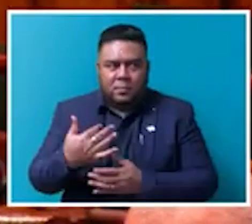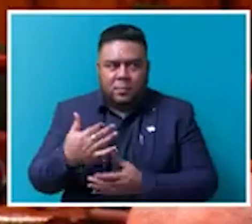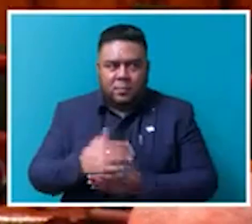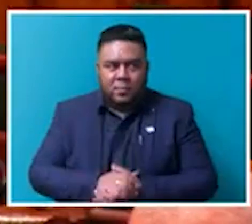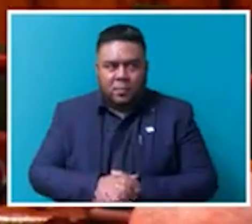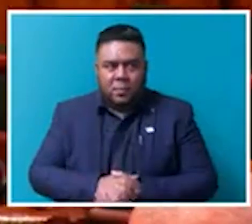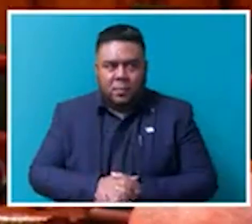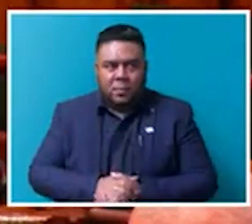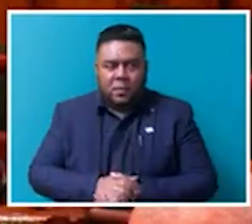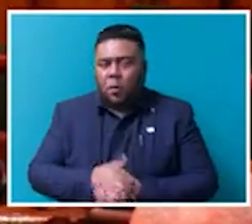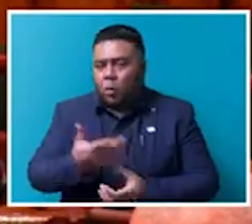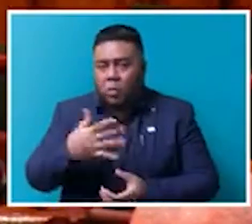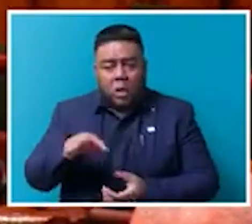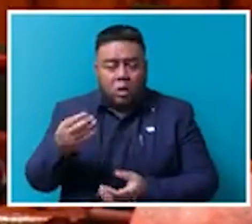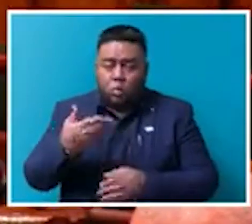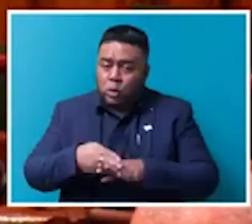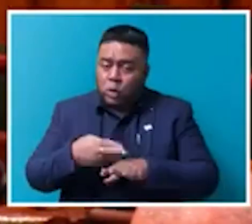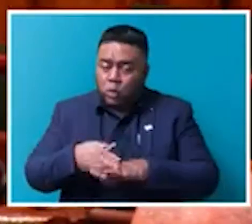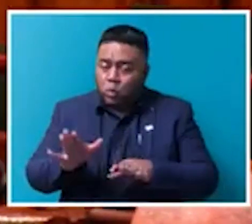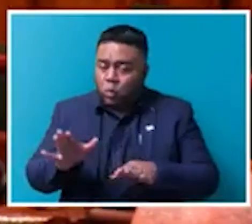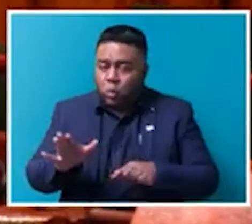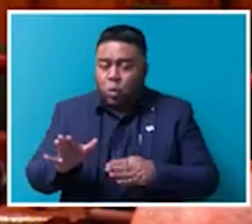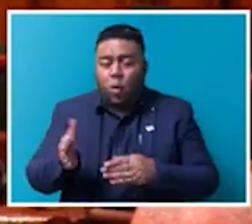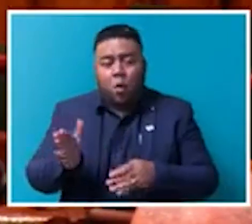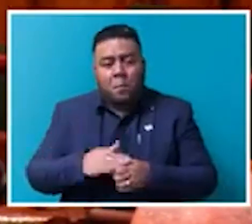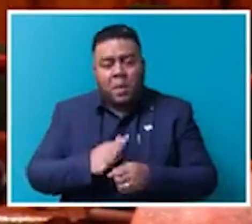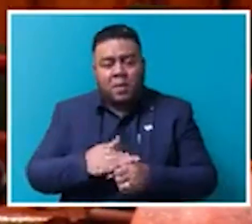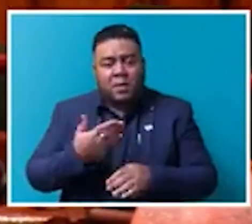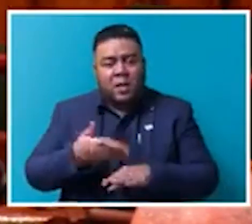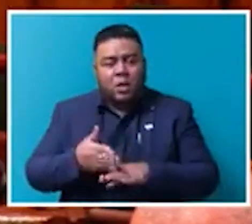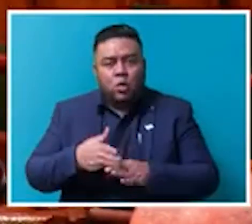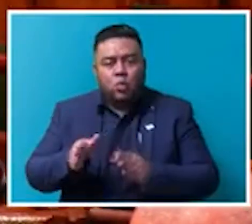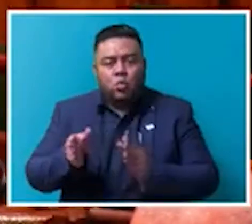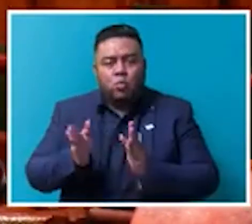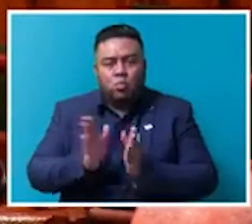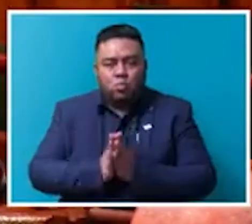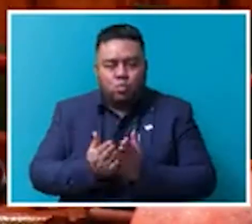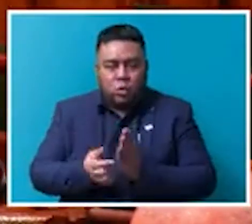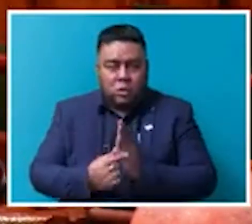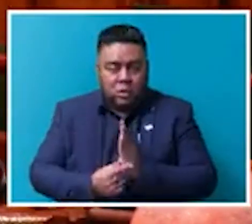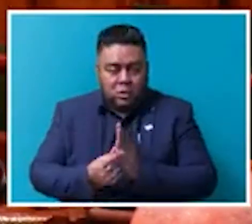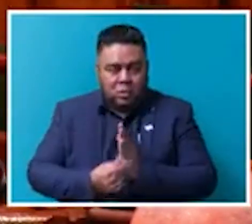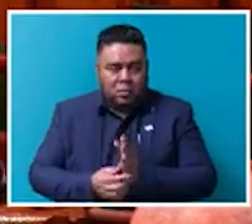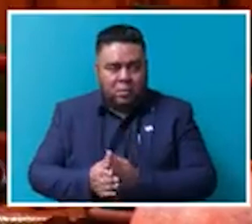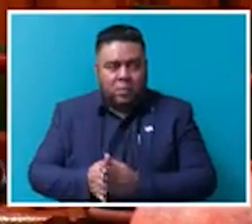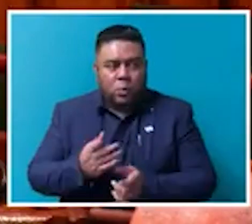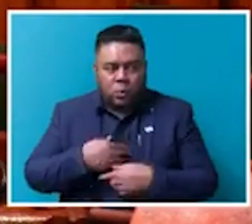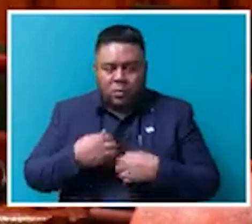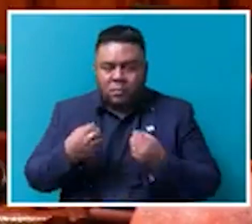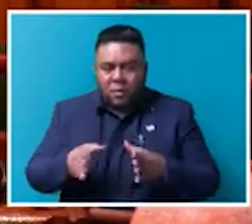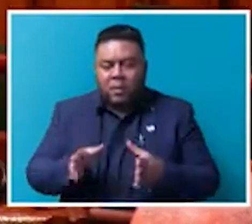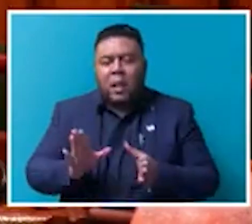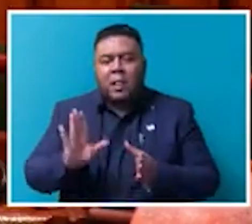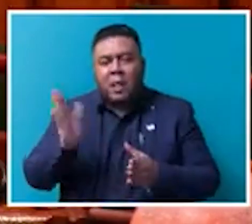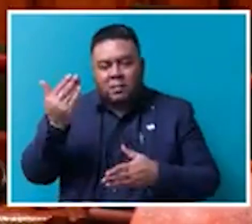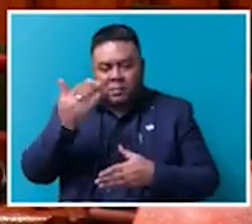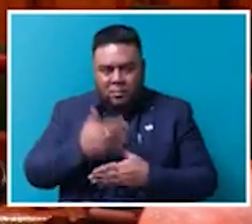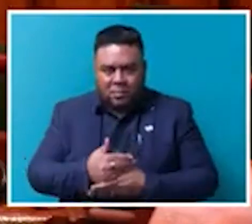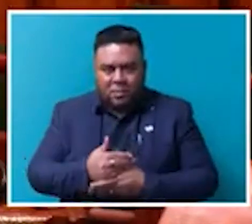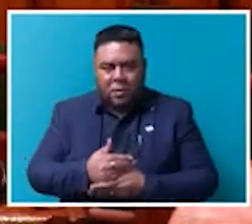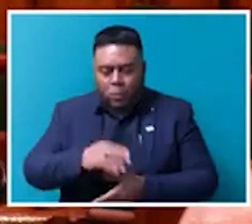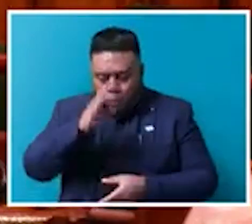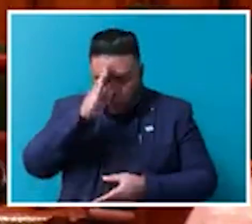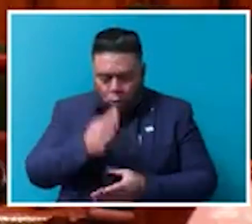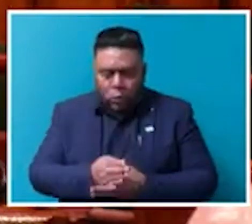is renewal or for new books. As I said, we began last night, and we're hoping